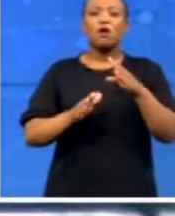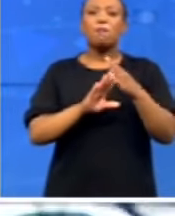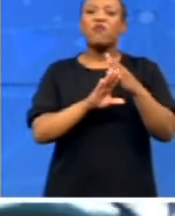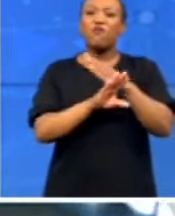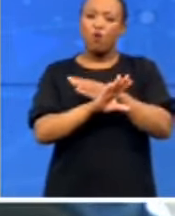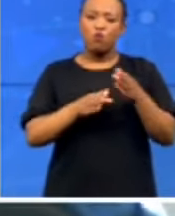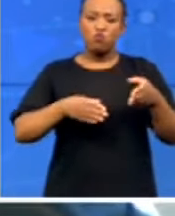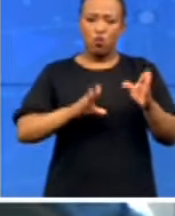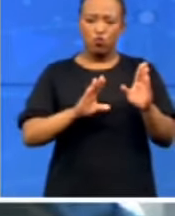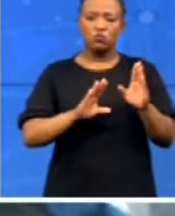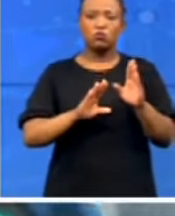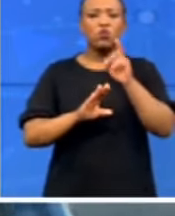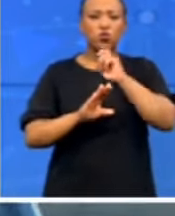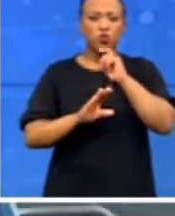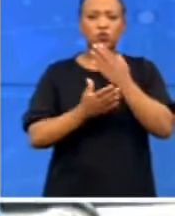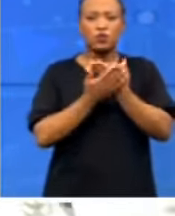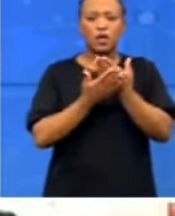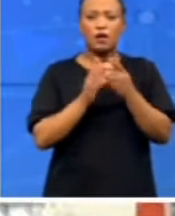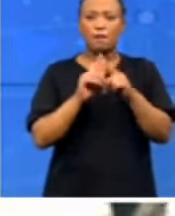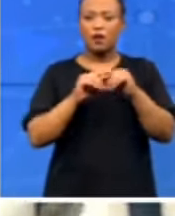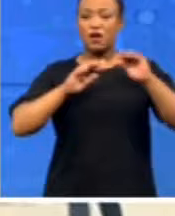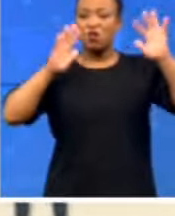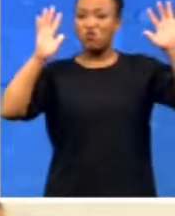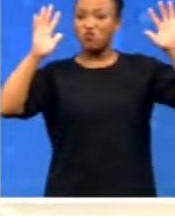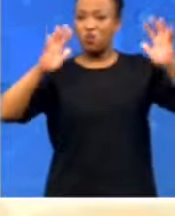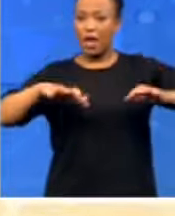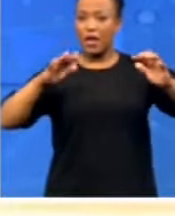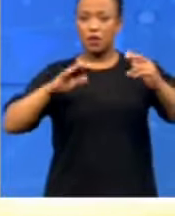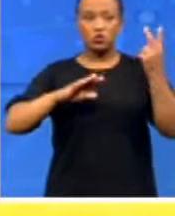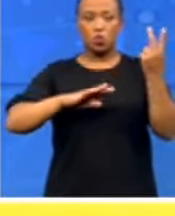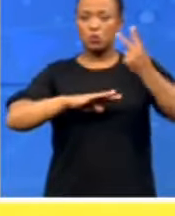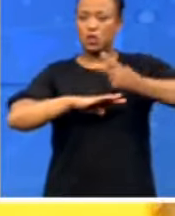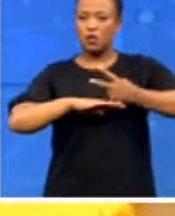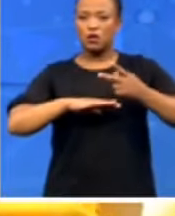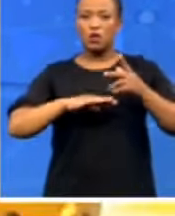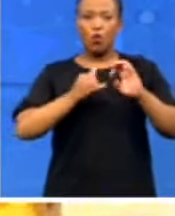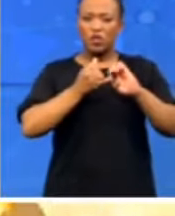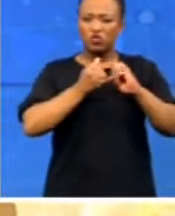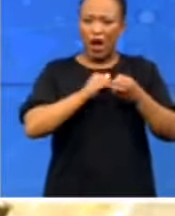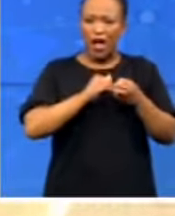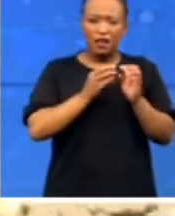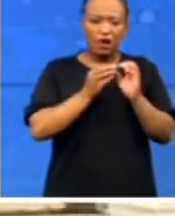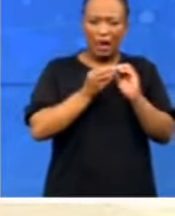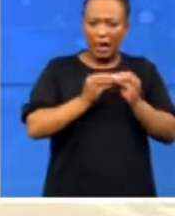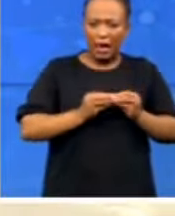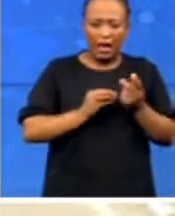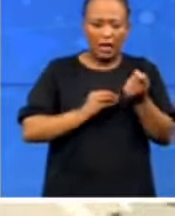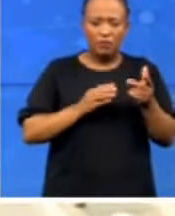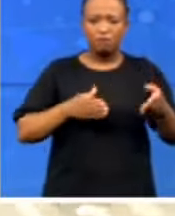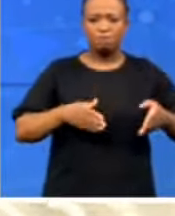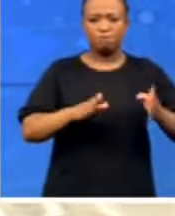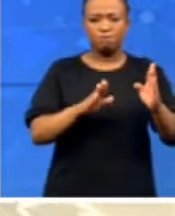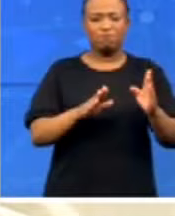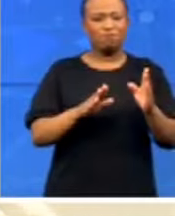past 2 days have somewhat washed off all that effort that was put in there. But our senior engineer is already here, and she has